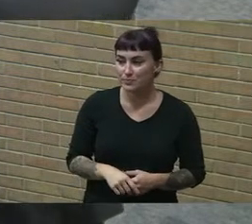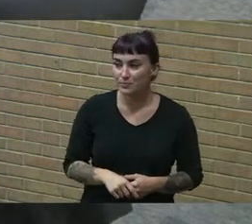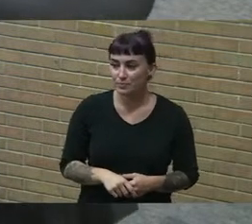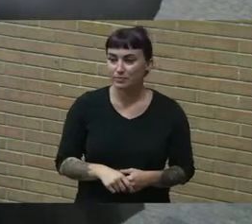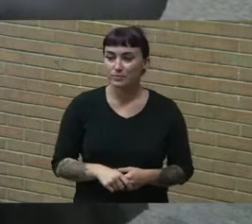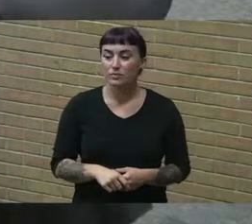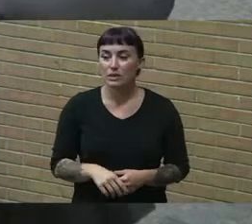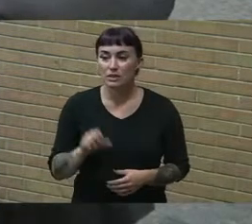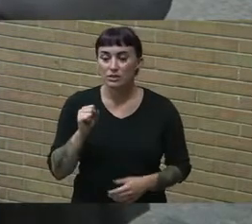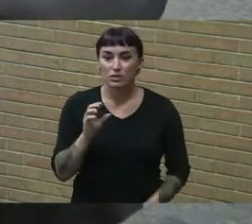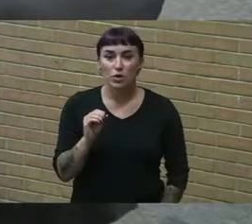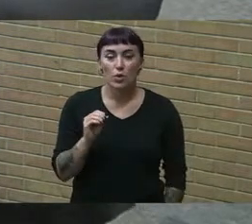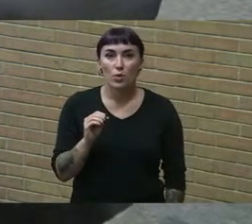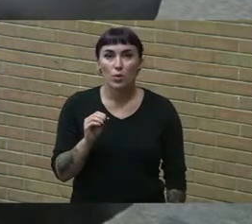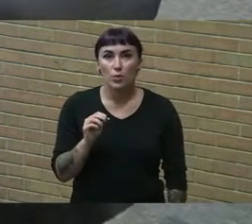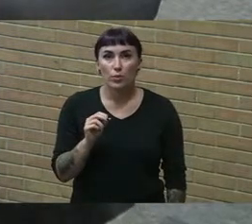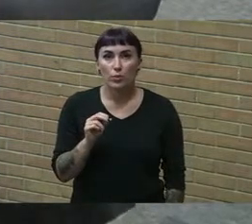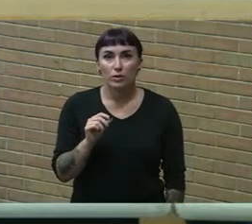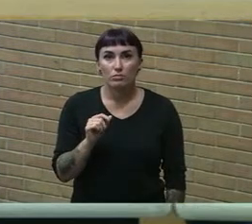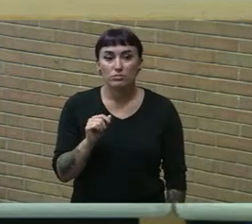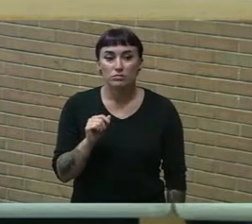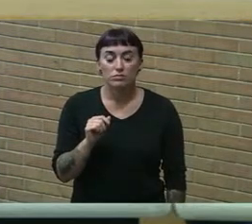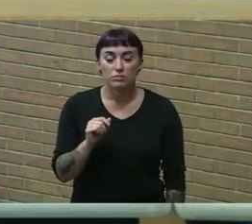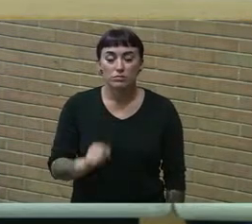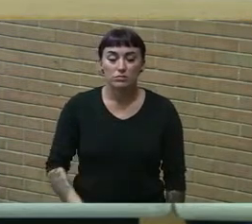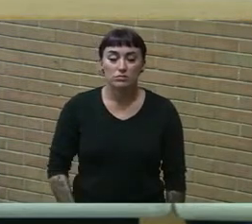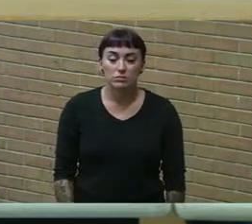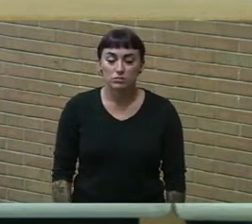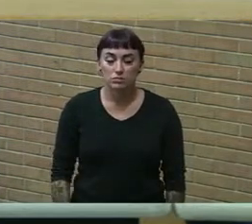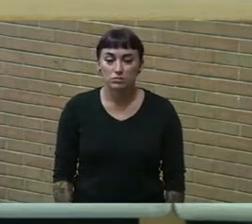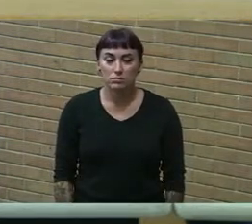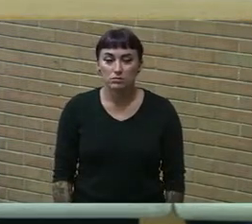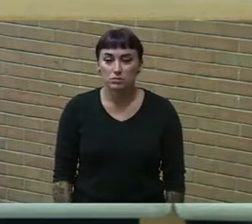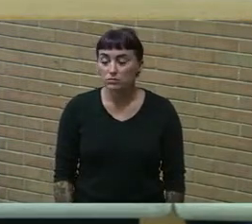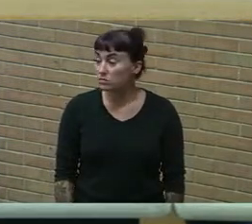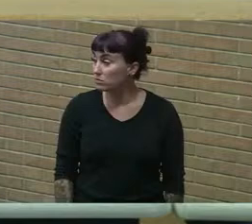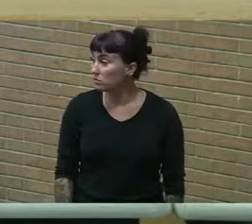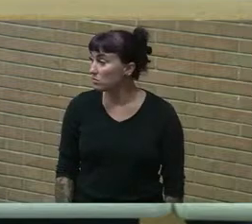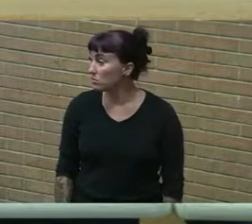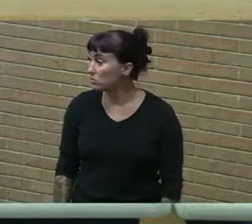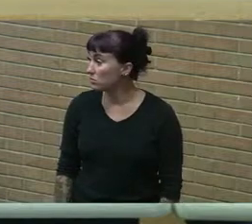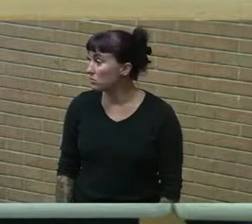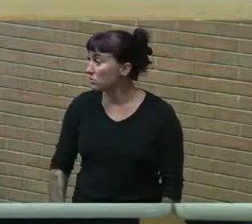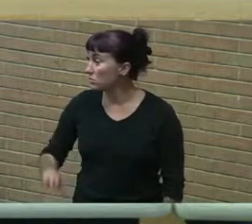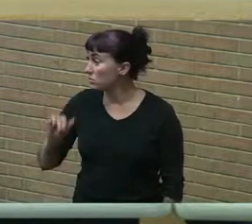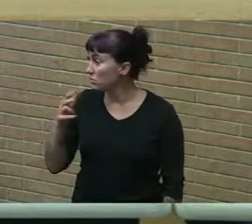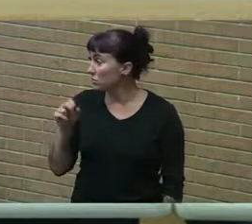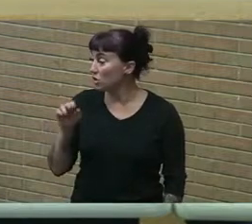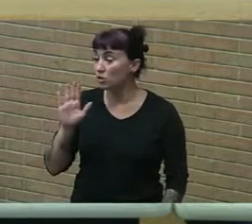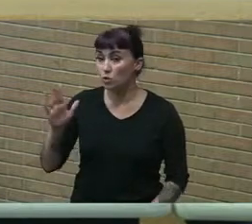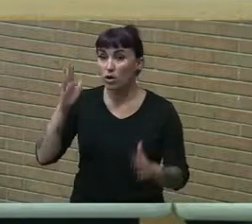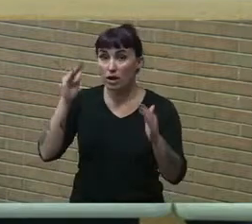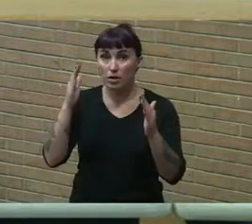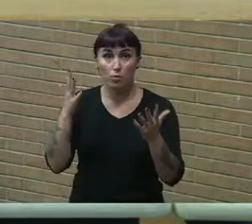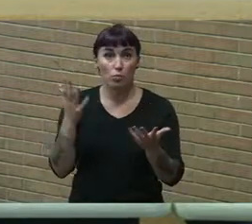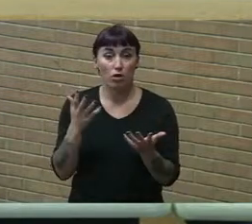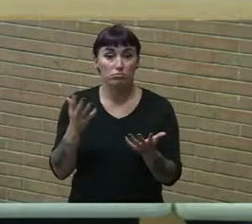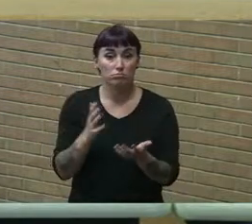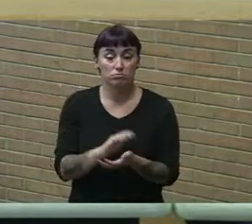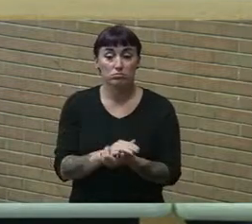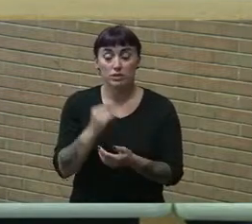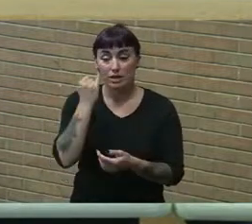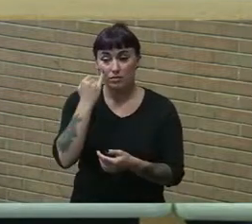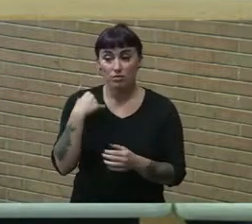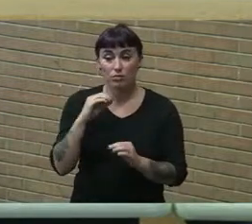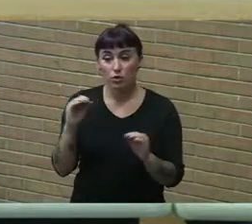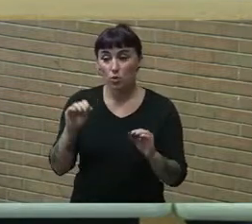So, John, your expectation is, if we